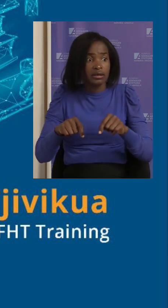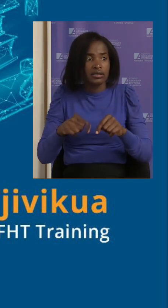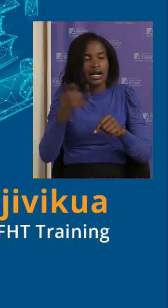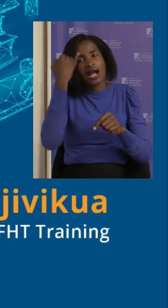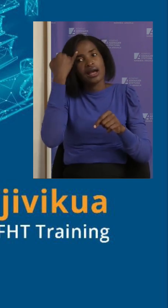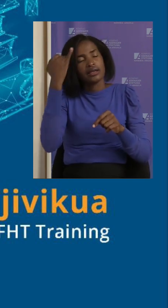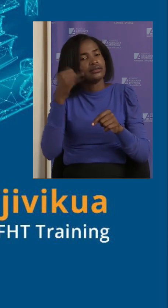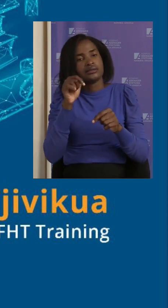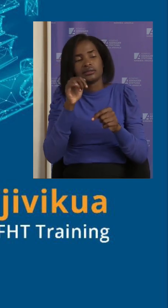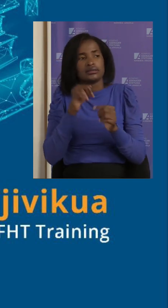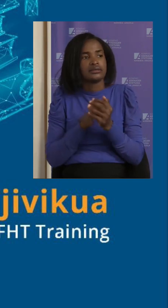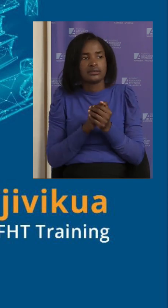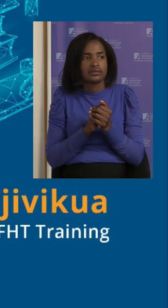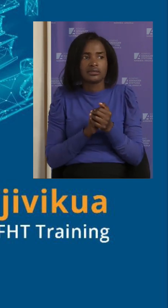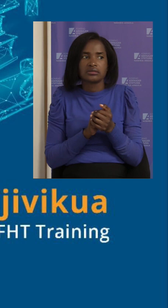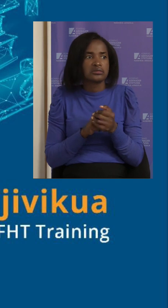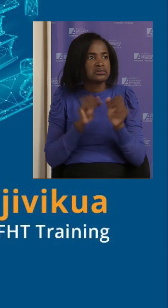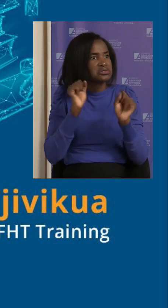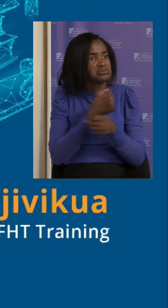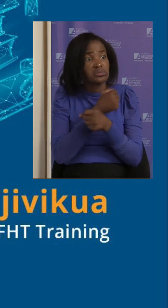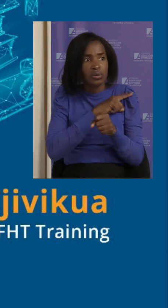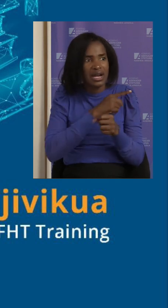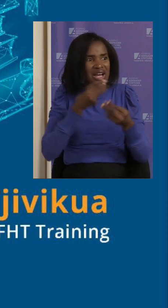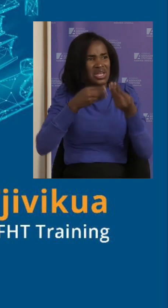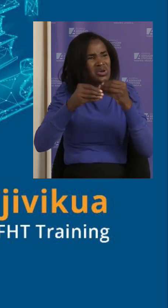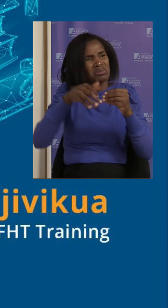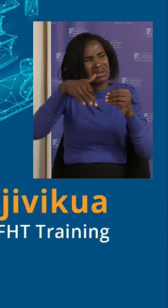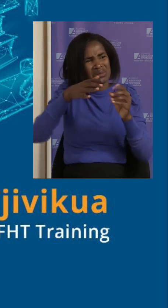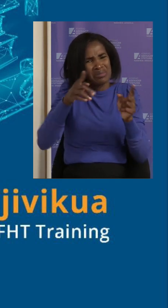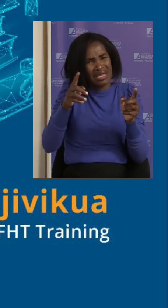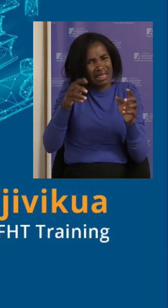seems to be a pie in the sky given the current economic situation.